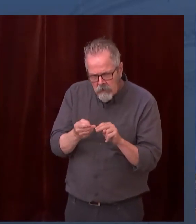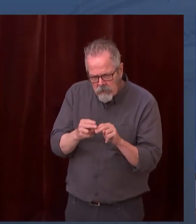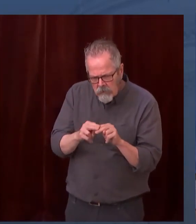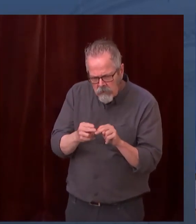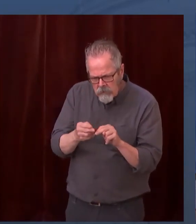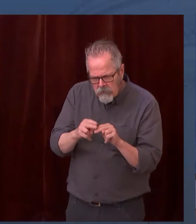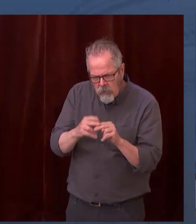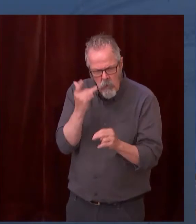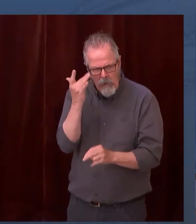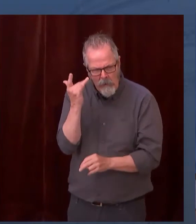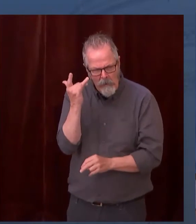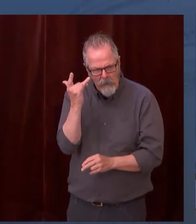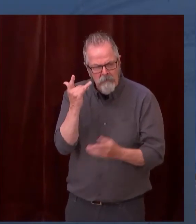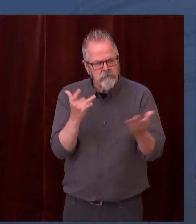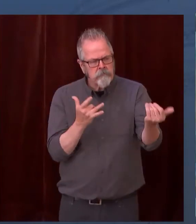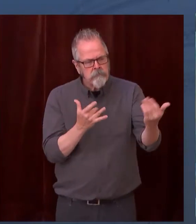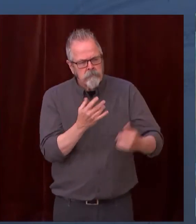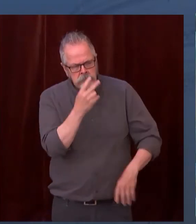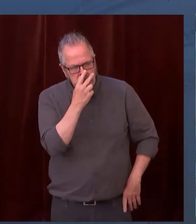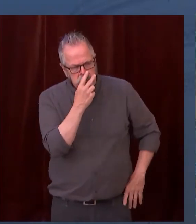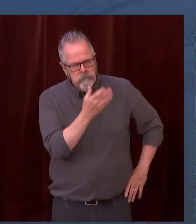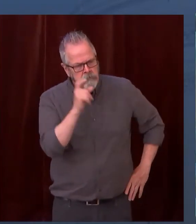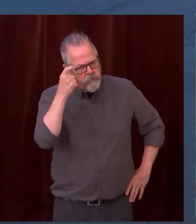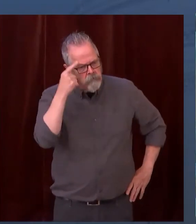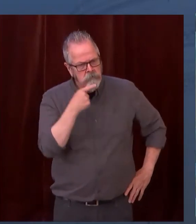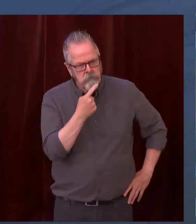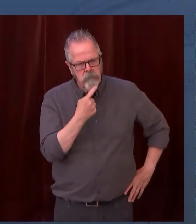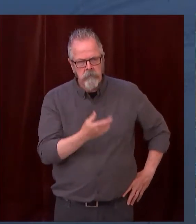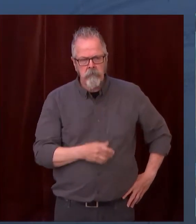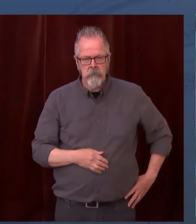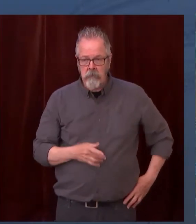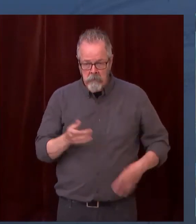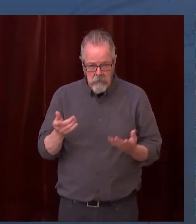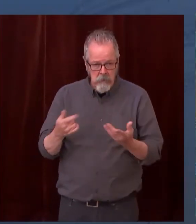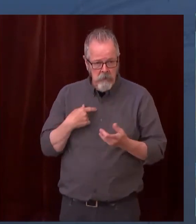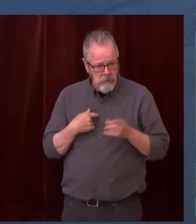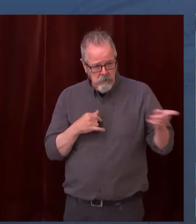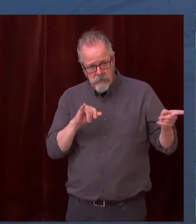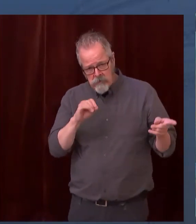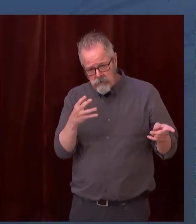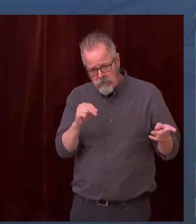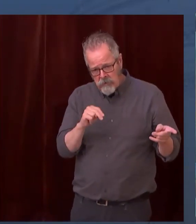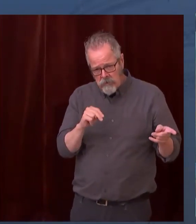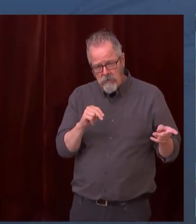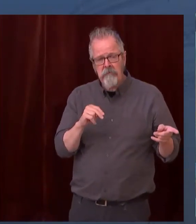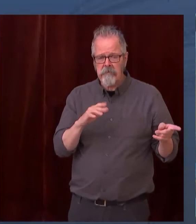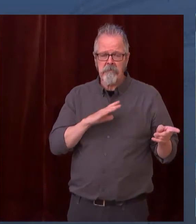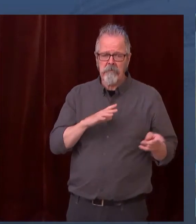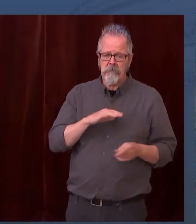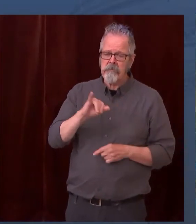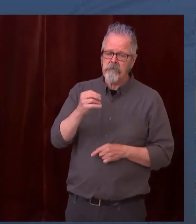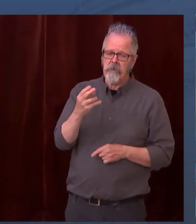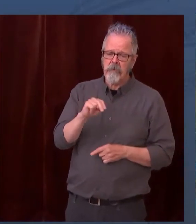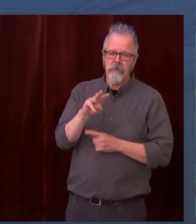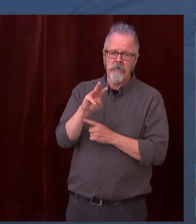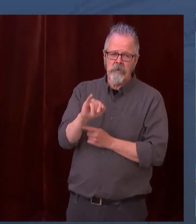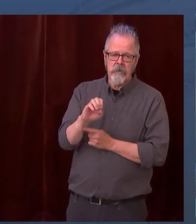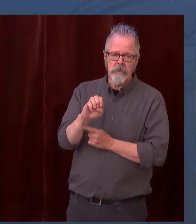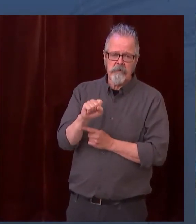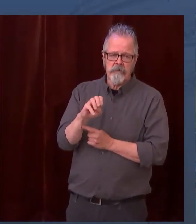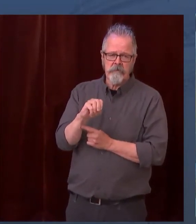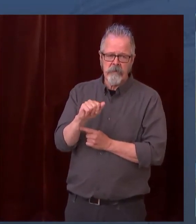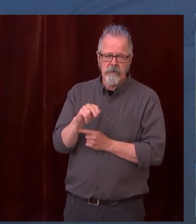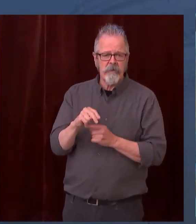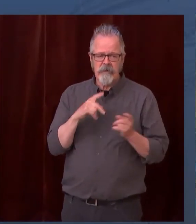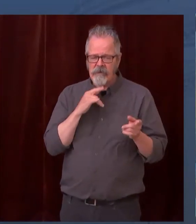governor indicated, the reason we have increases is that people are increasing their interactions